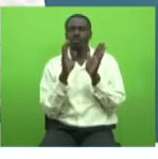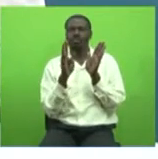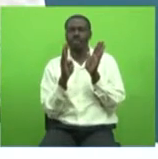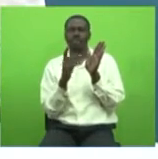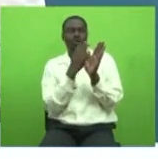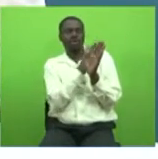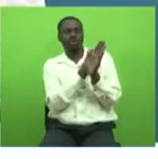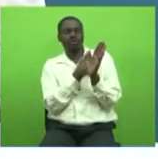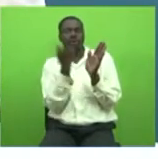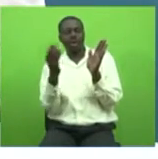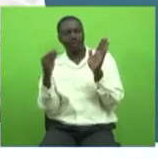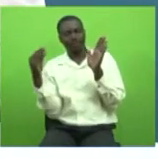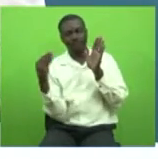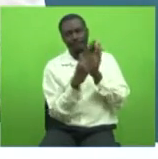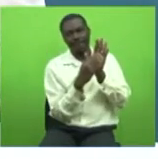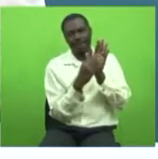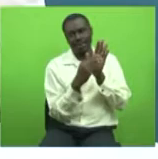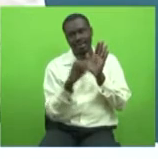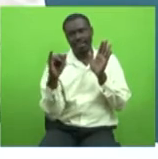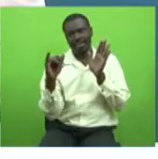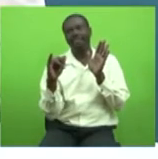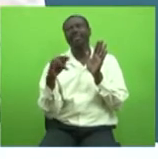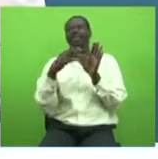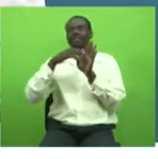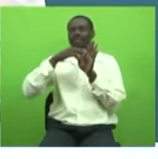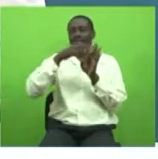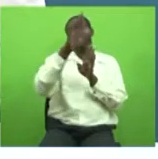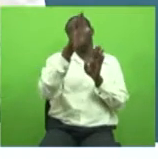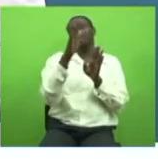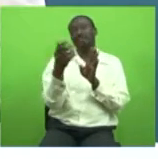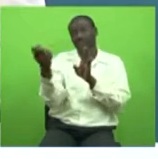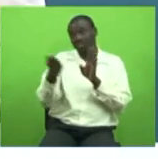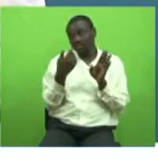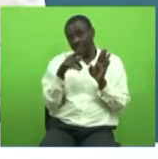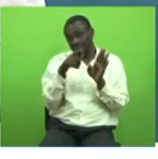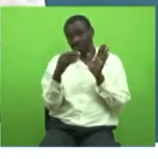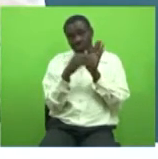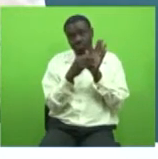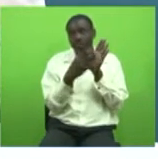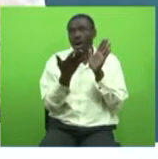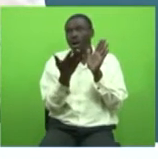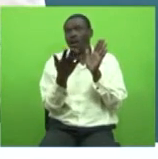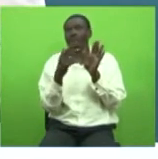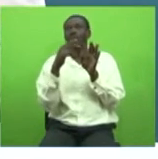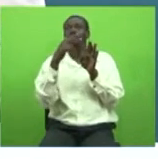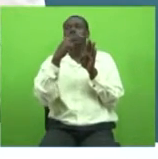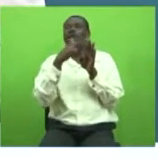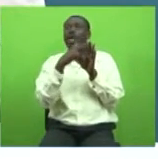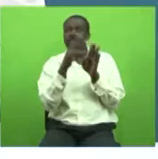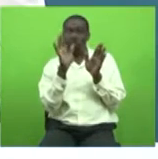is sending this form, the name of the survivor, the